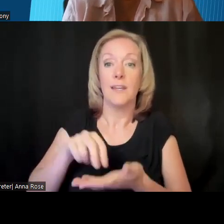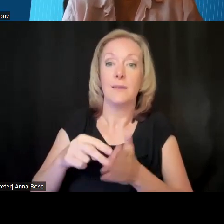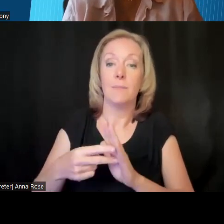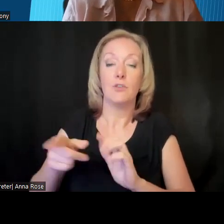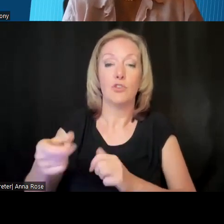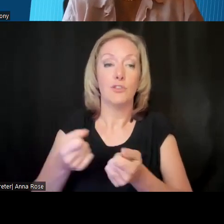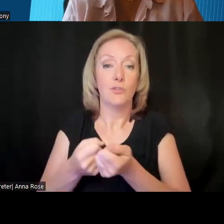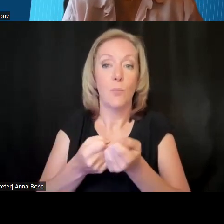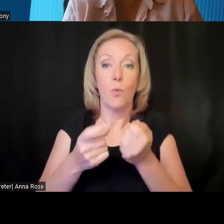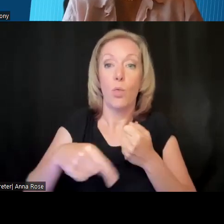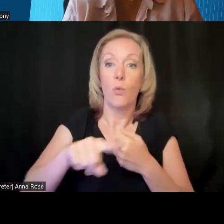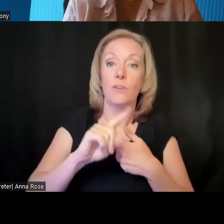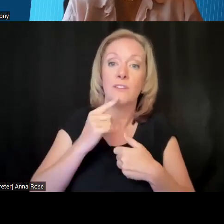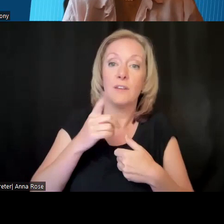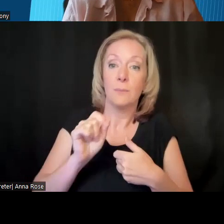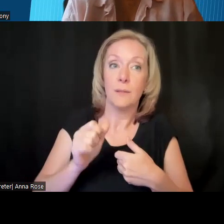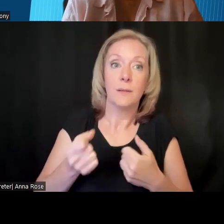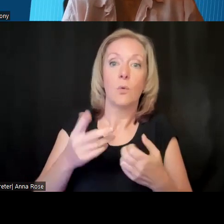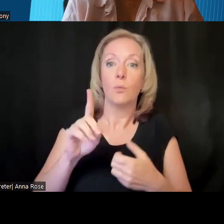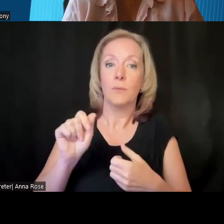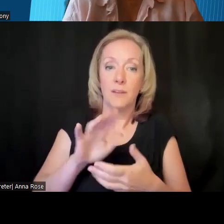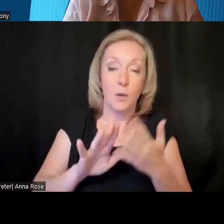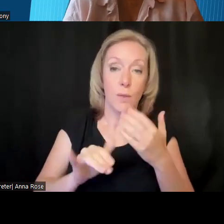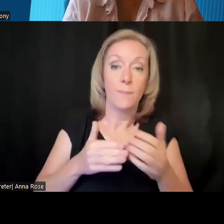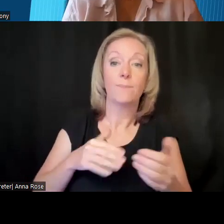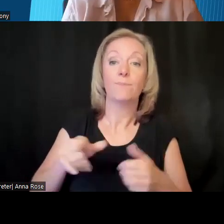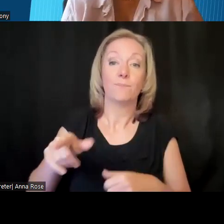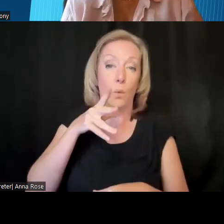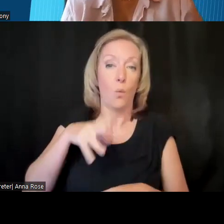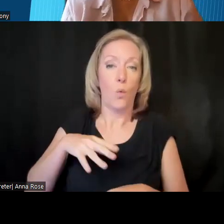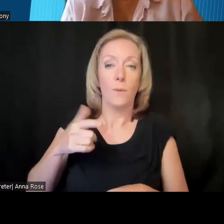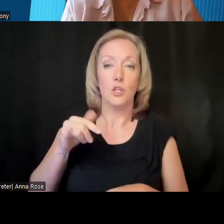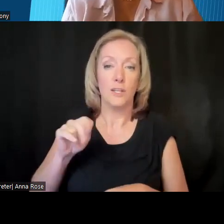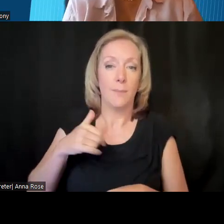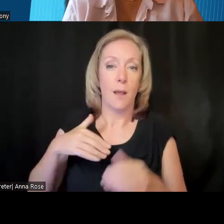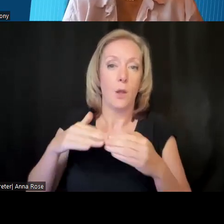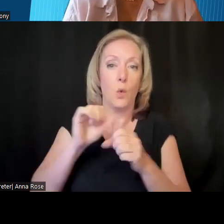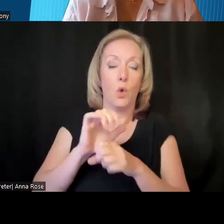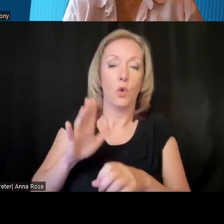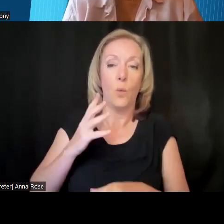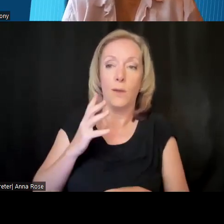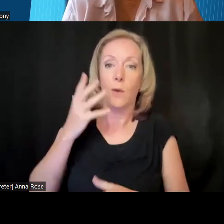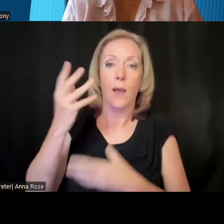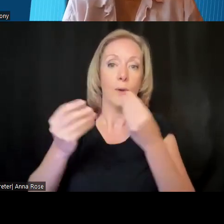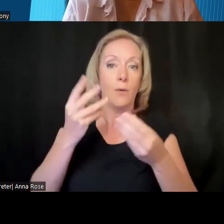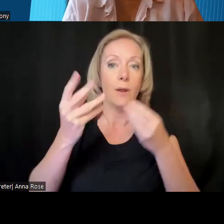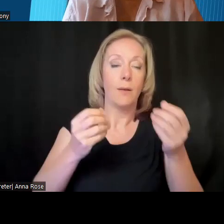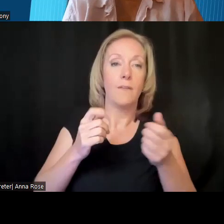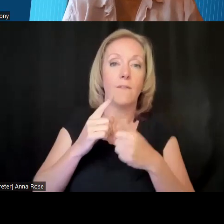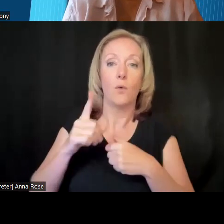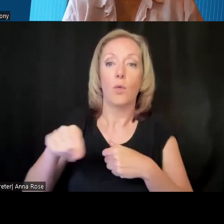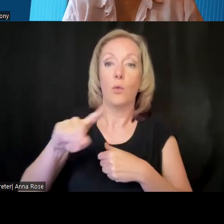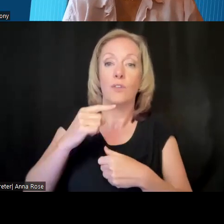severe disabilities, multiple disabilities. So Gina will go out with her job specific to kids with severe